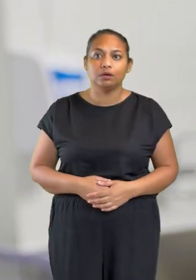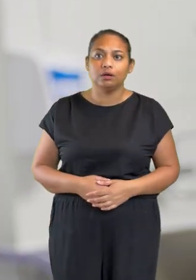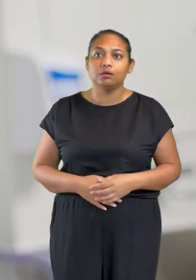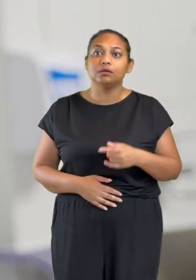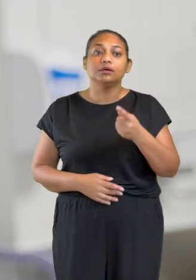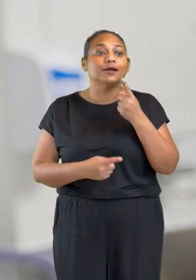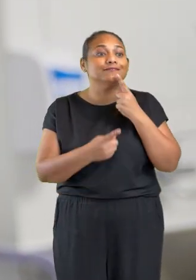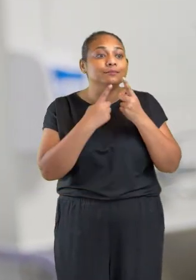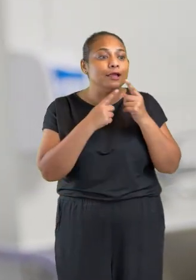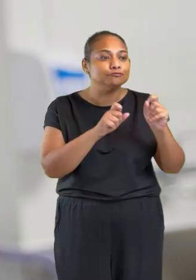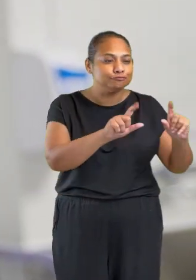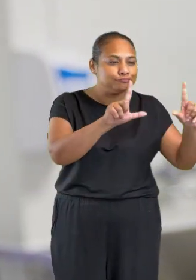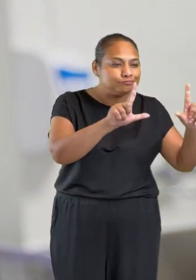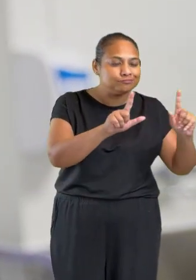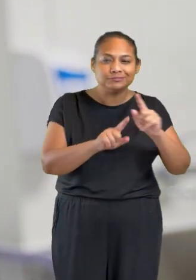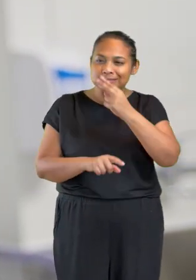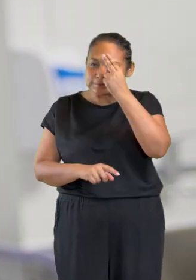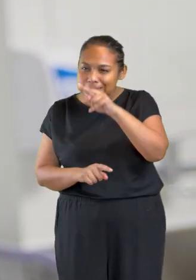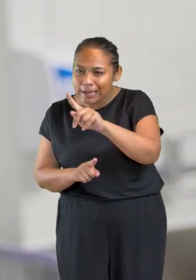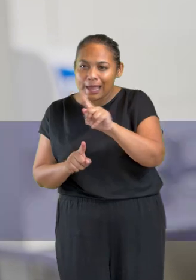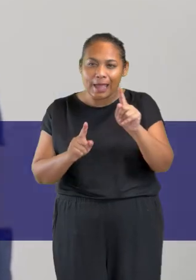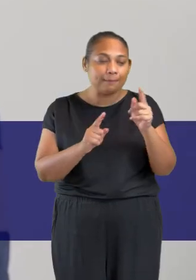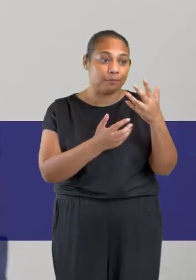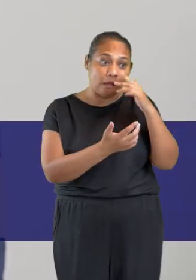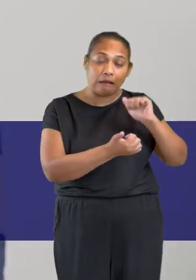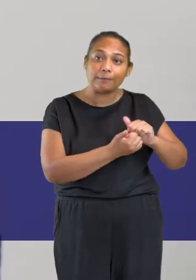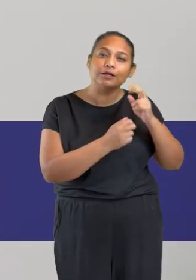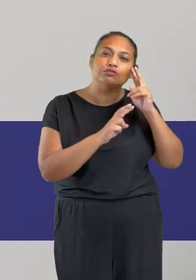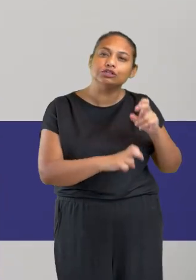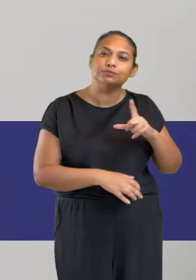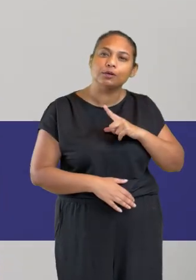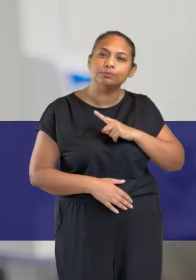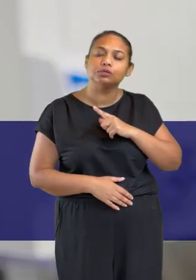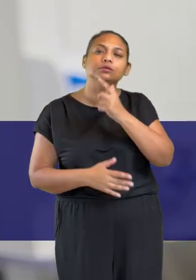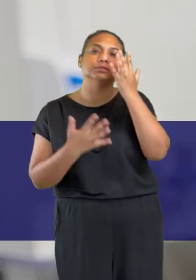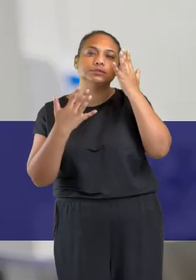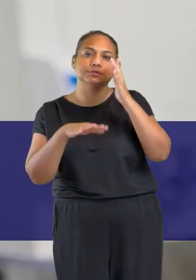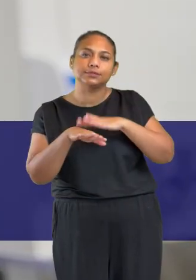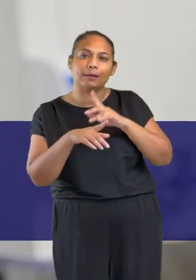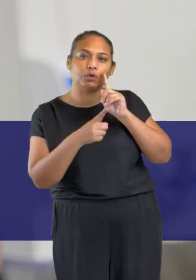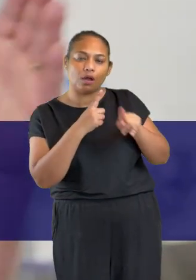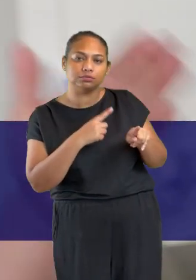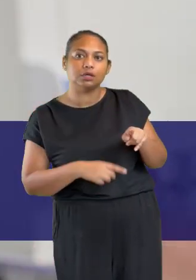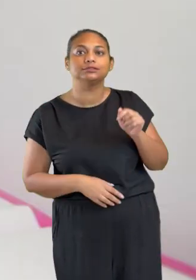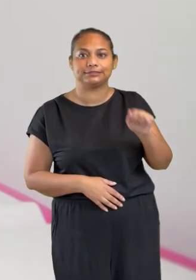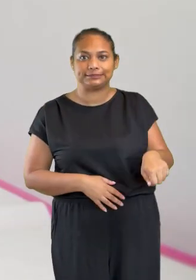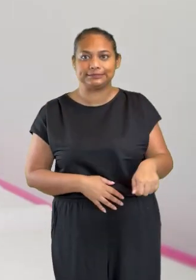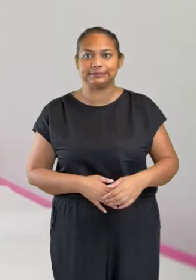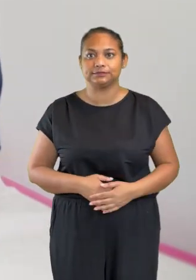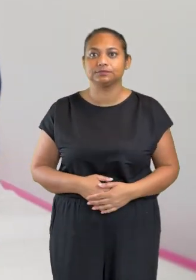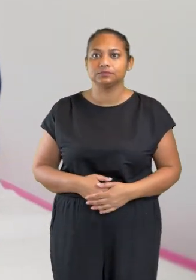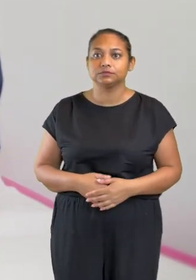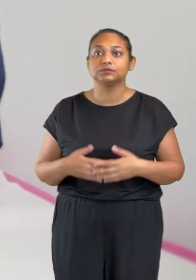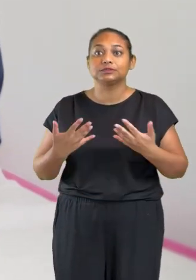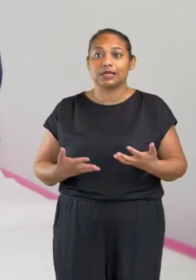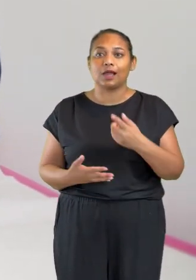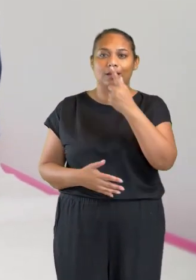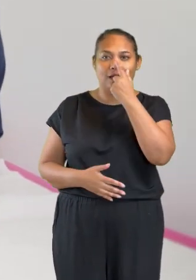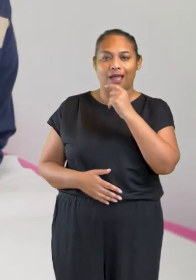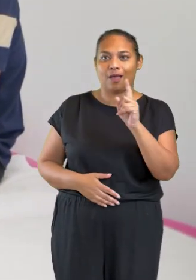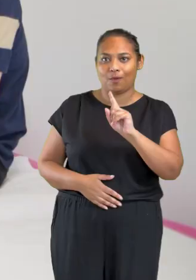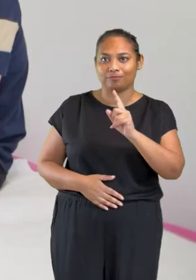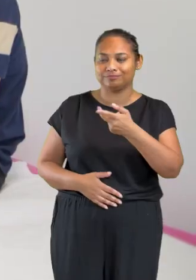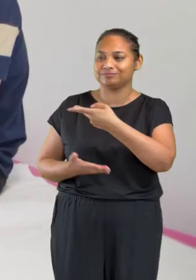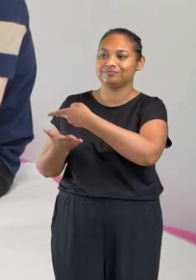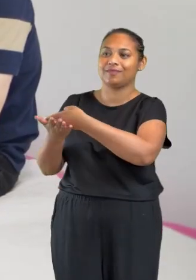use the data that we're collecting today for research purposes? Yes. Okay, thank you very much. If you'd like to lay down on your back and just